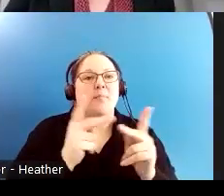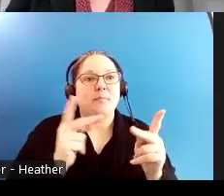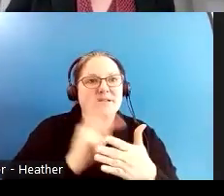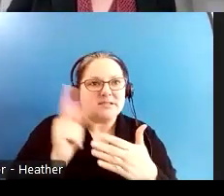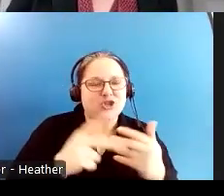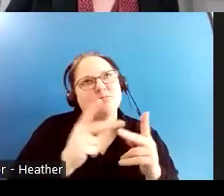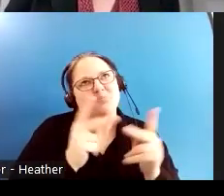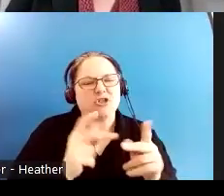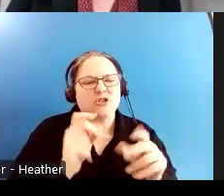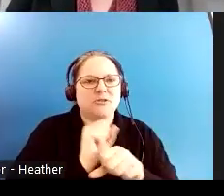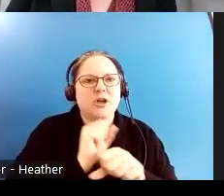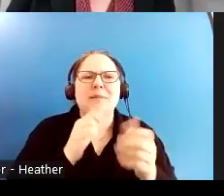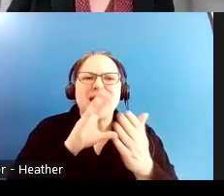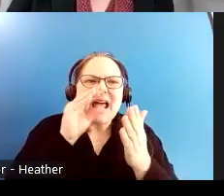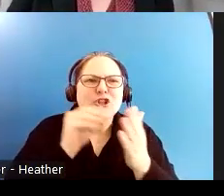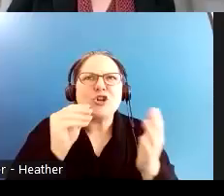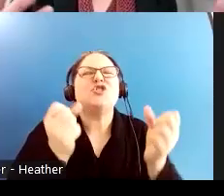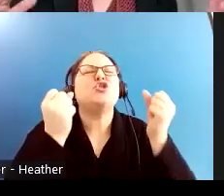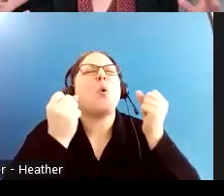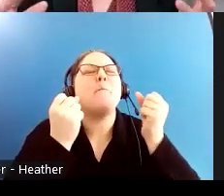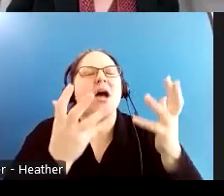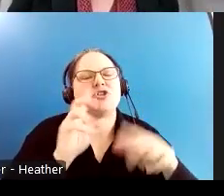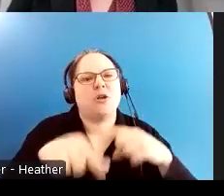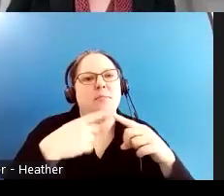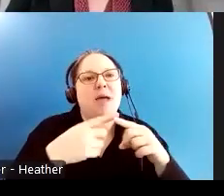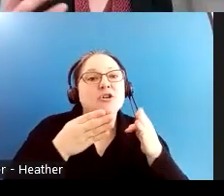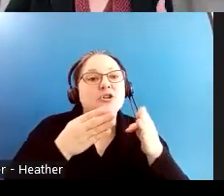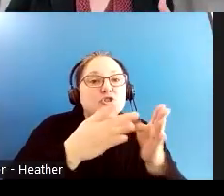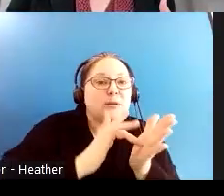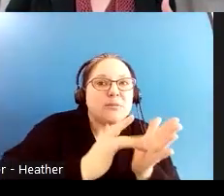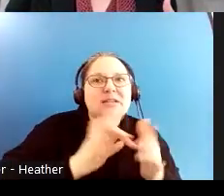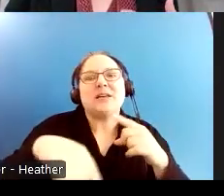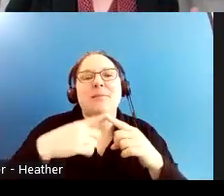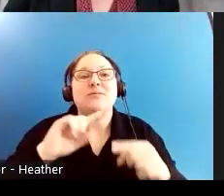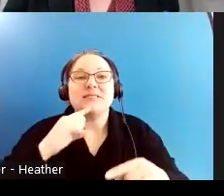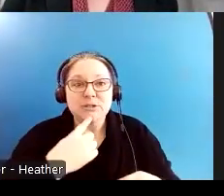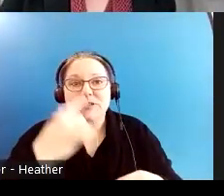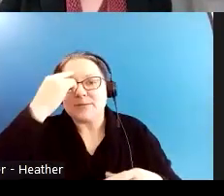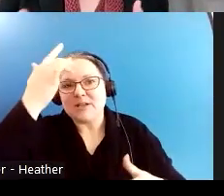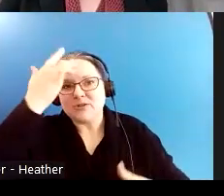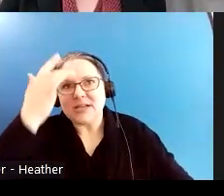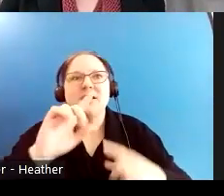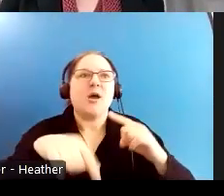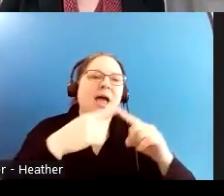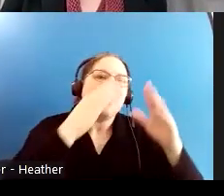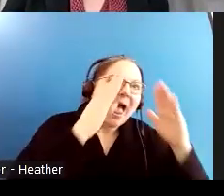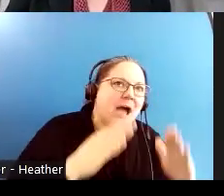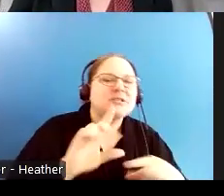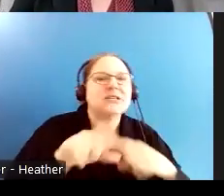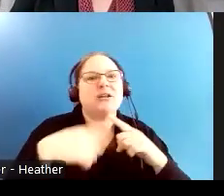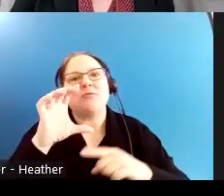these amazing things about street medicine, about serious mental illness, about housing and case management and the difference that it can